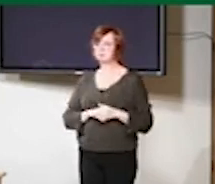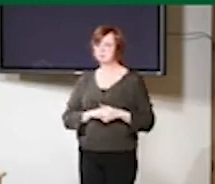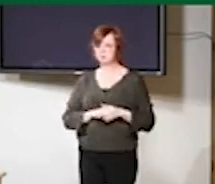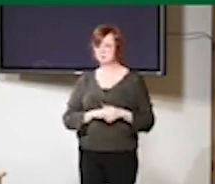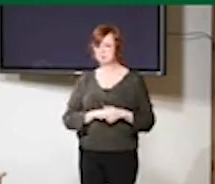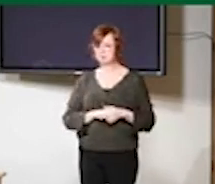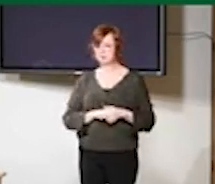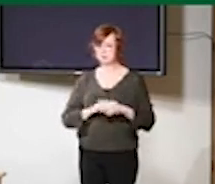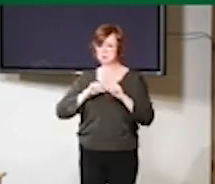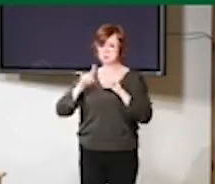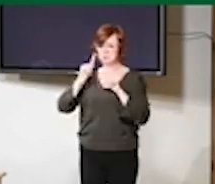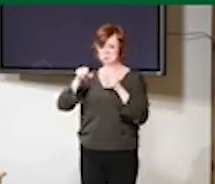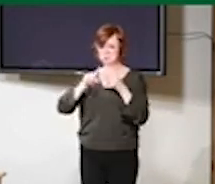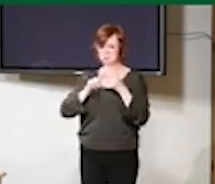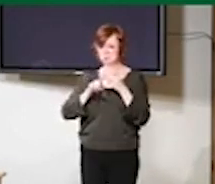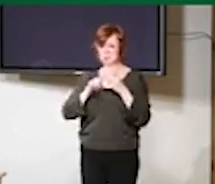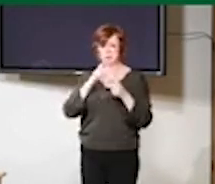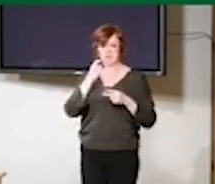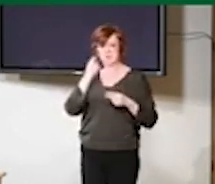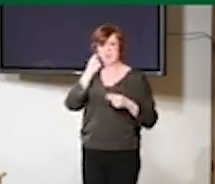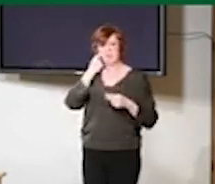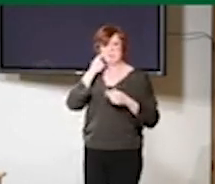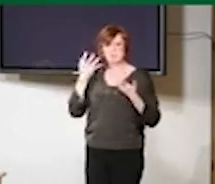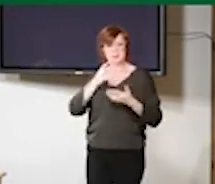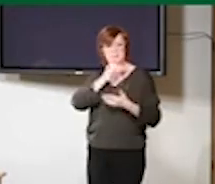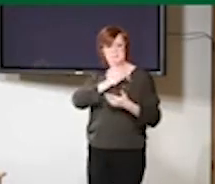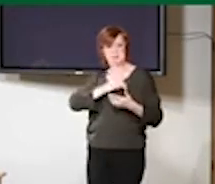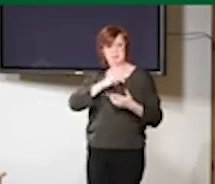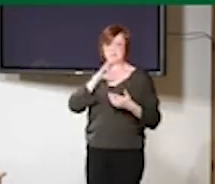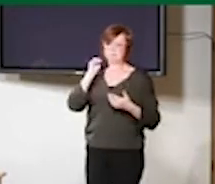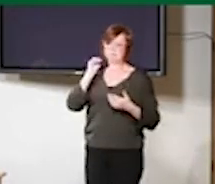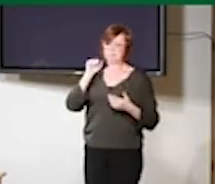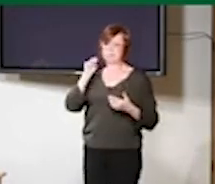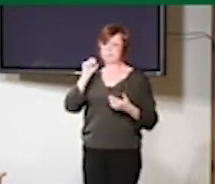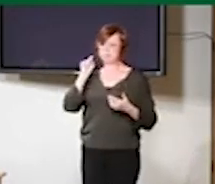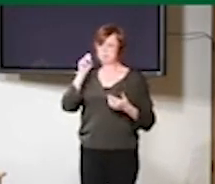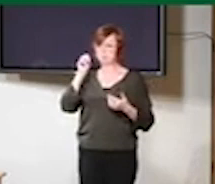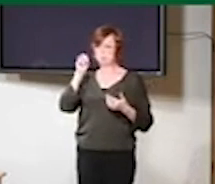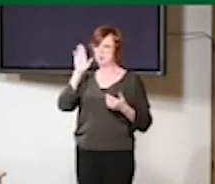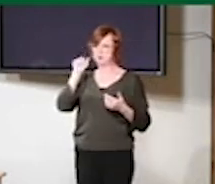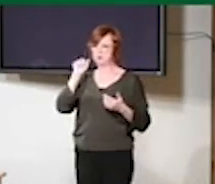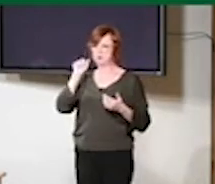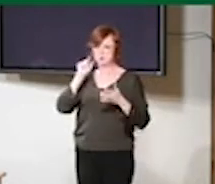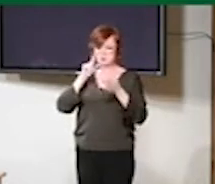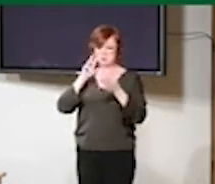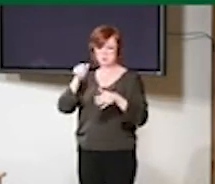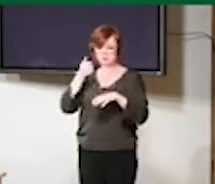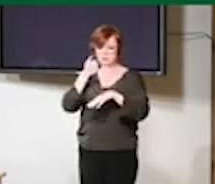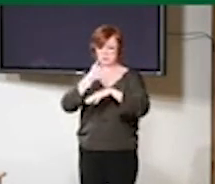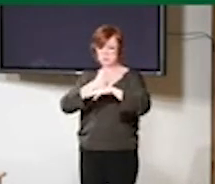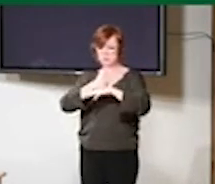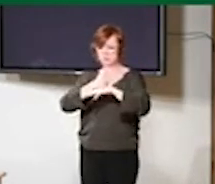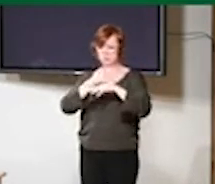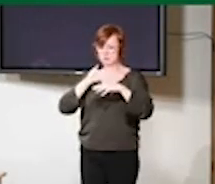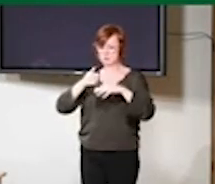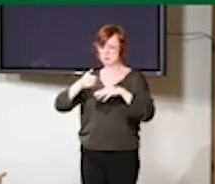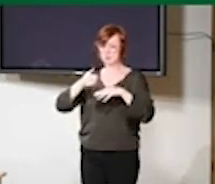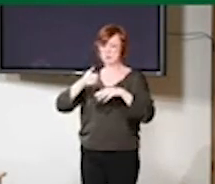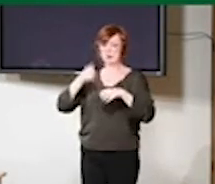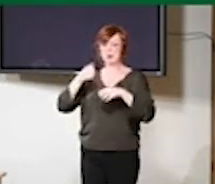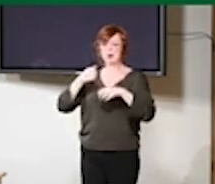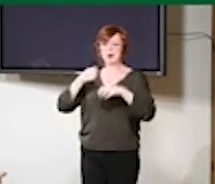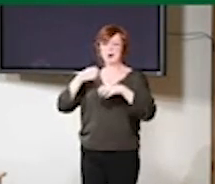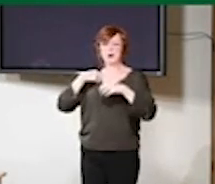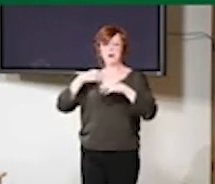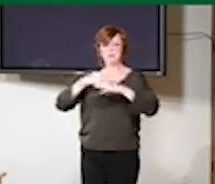subject, but the Manitoba government has set up checkpoints along the Saskatchewan border asking people if they've traveled and if they're